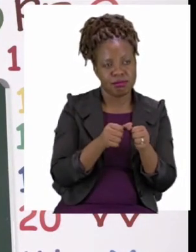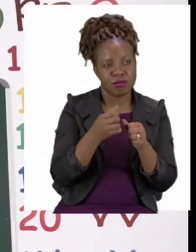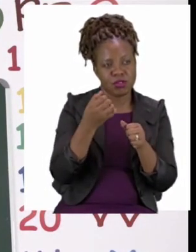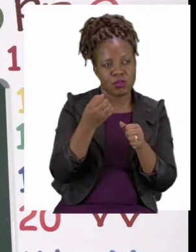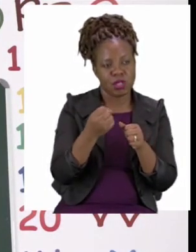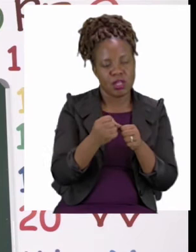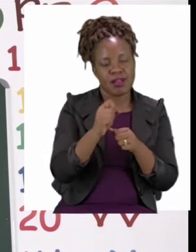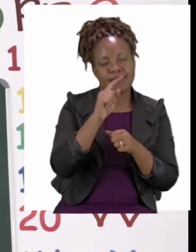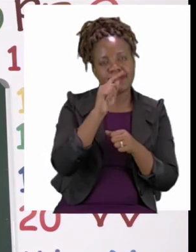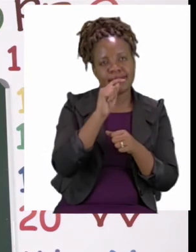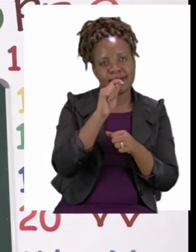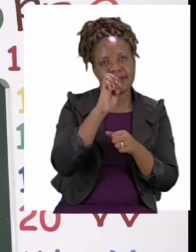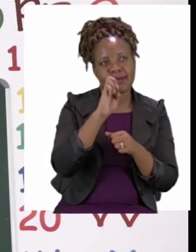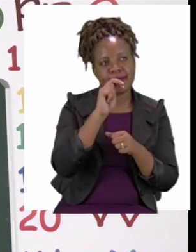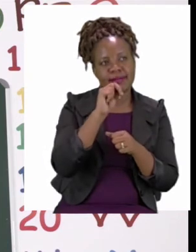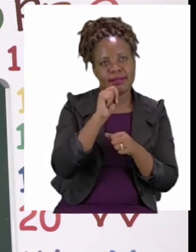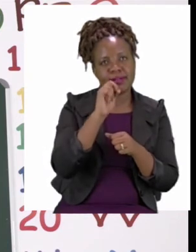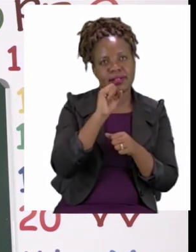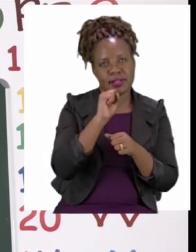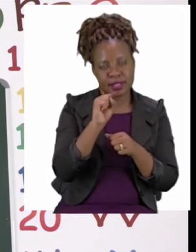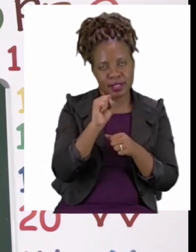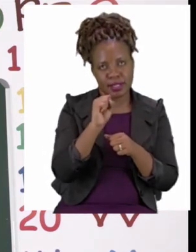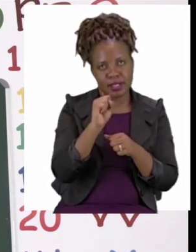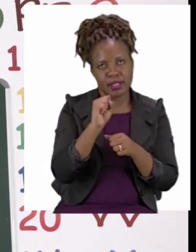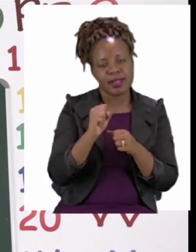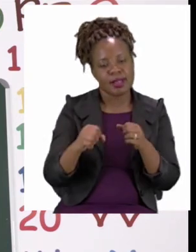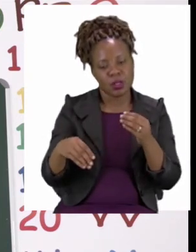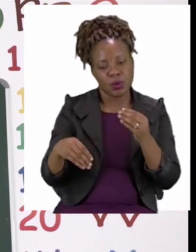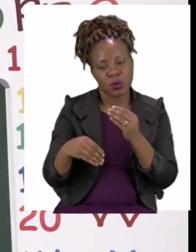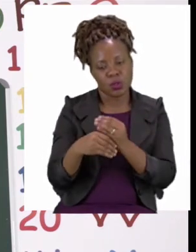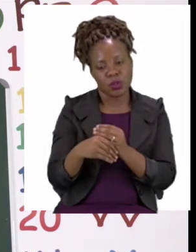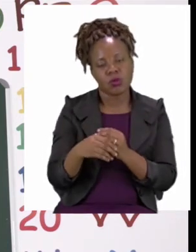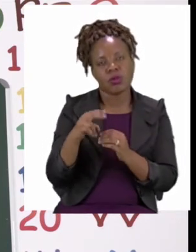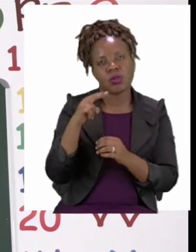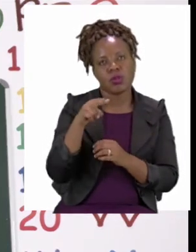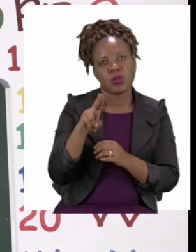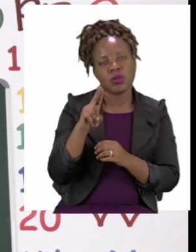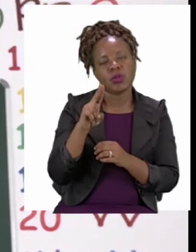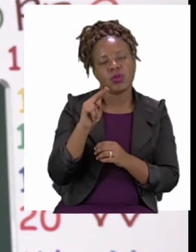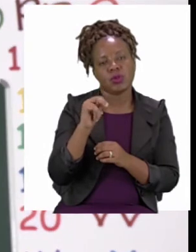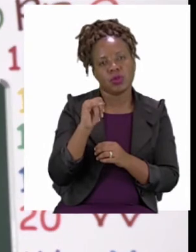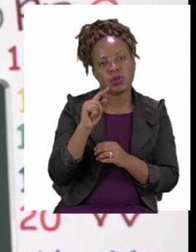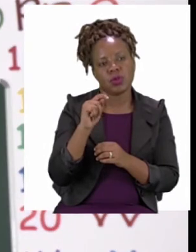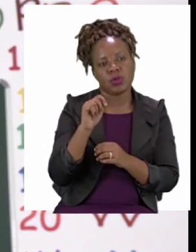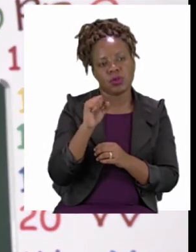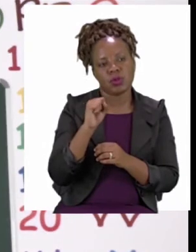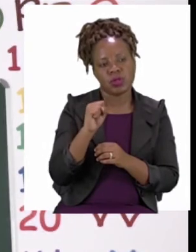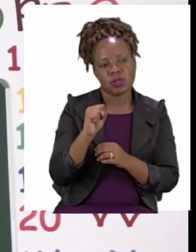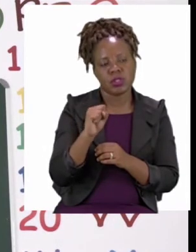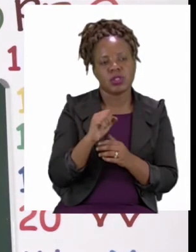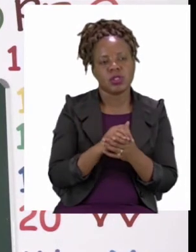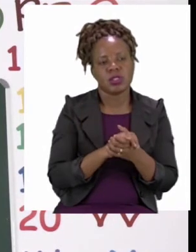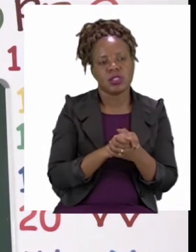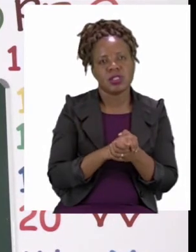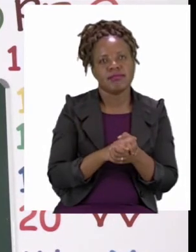tens being added with the units, and that's how we get our answers here. So instead of